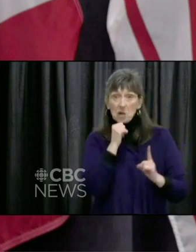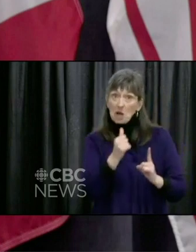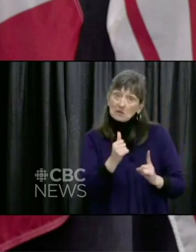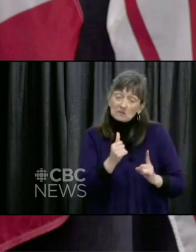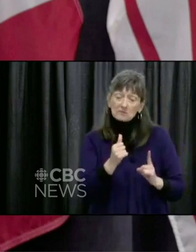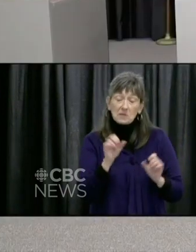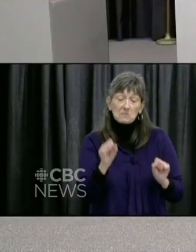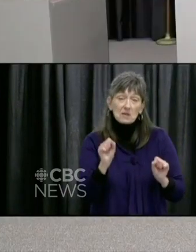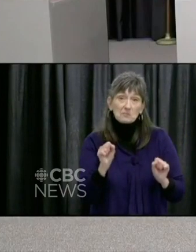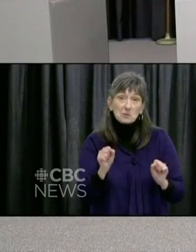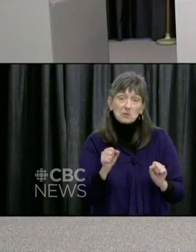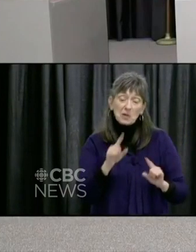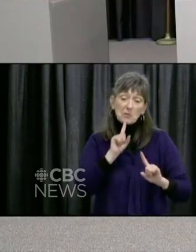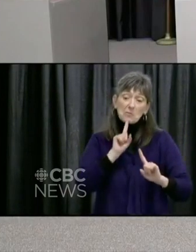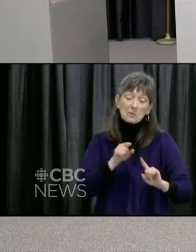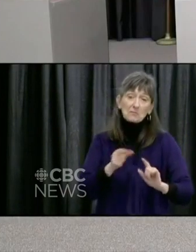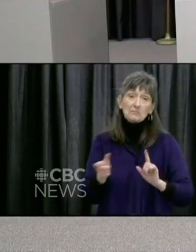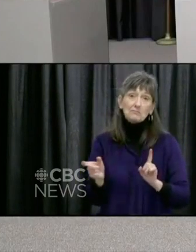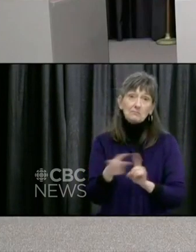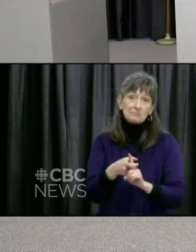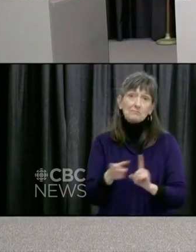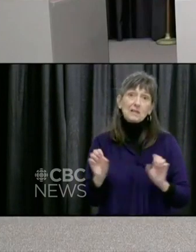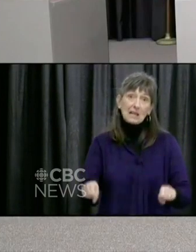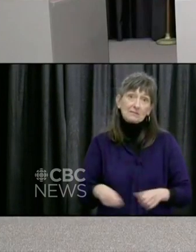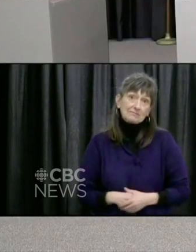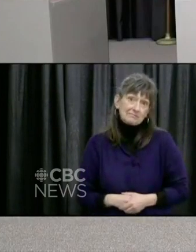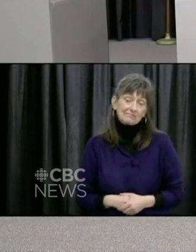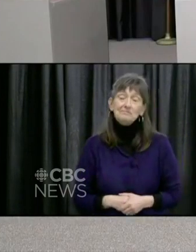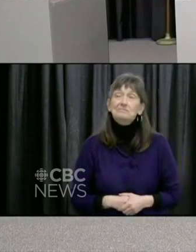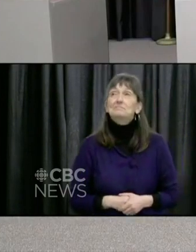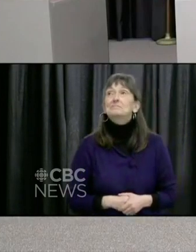Our next questions are from Patrick Butler of Radio Canada.